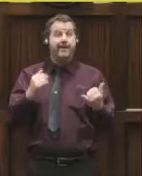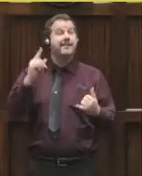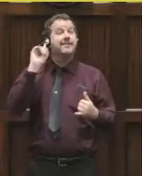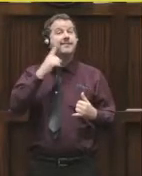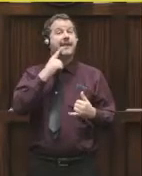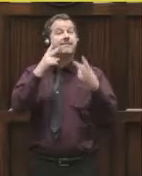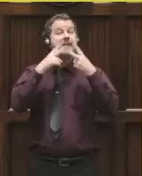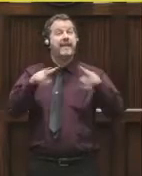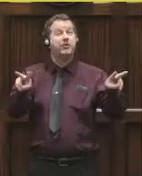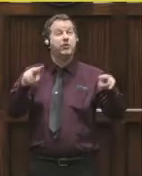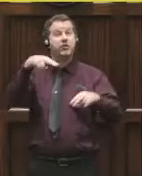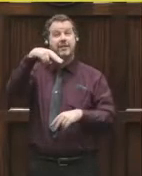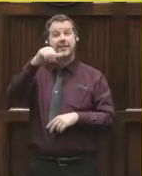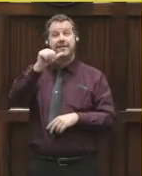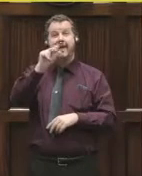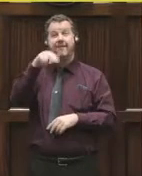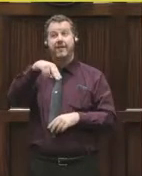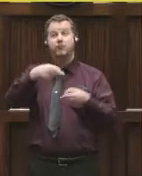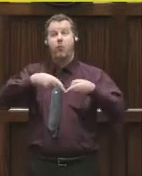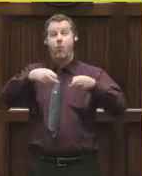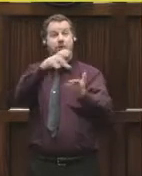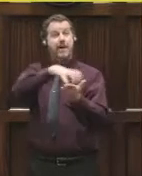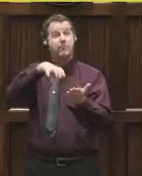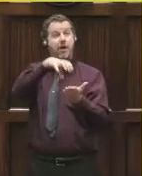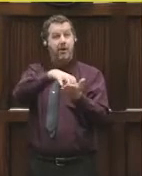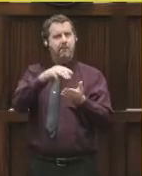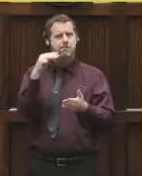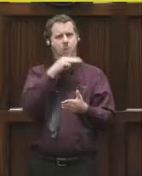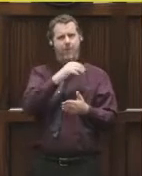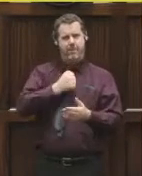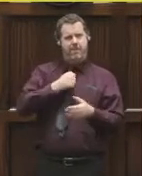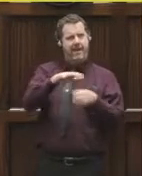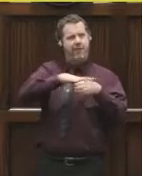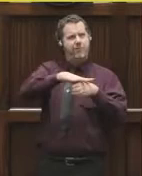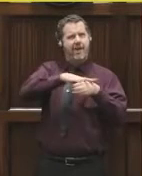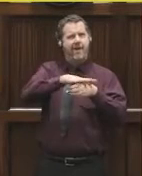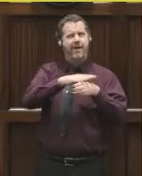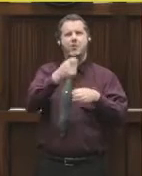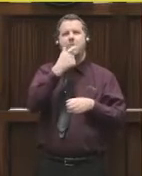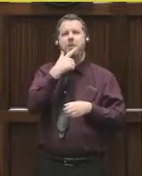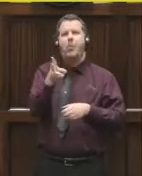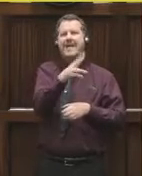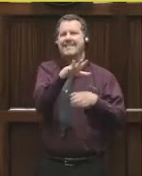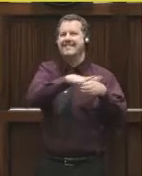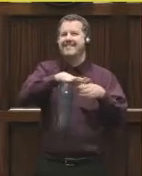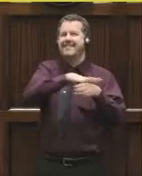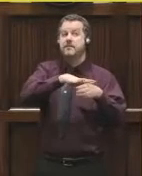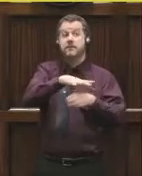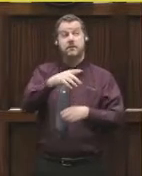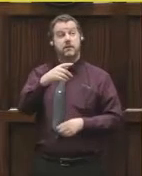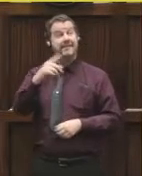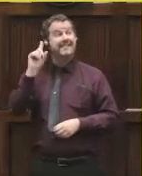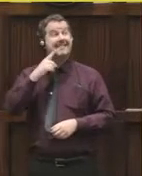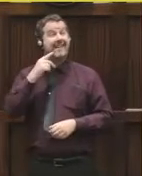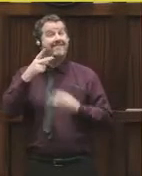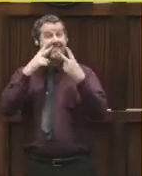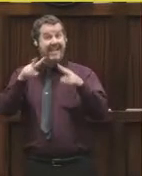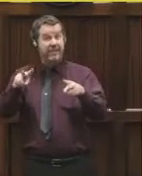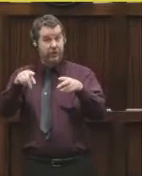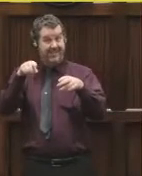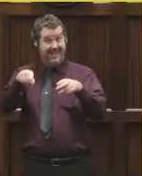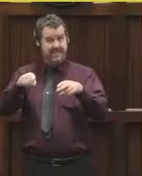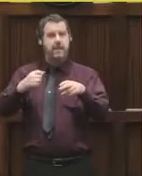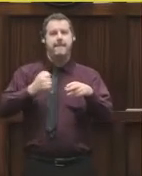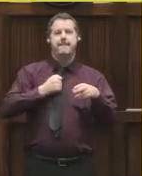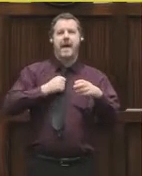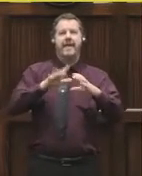Navan Road plays in the life of the constituency that I represent in Dublin West. The deaf village actually forms the boundary of the